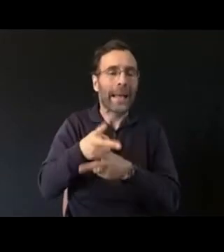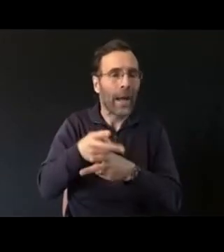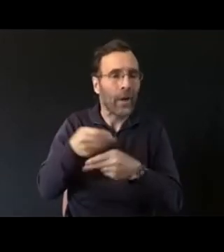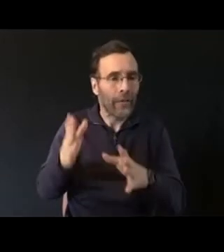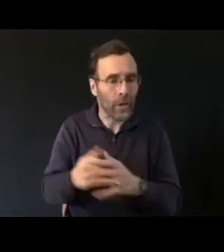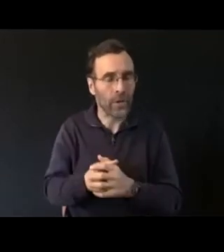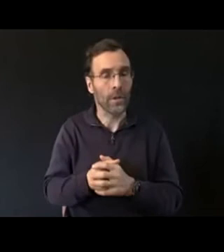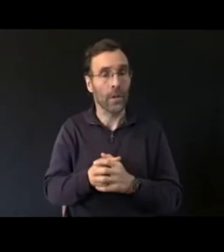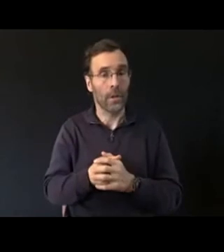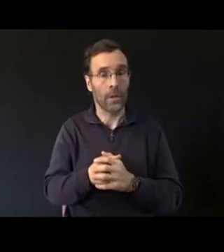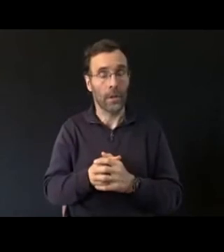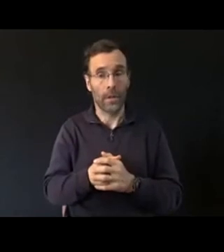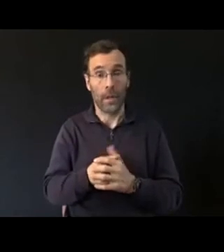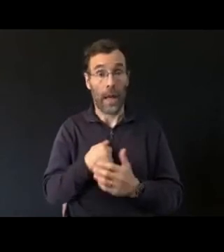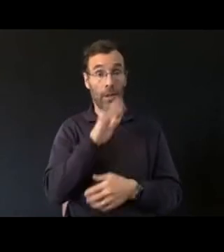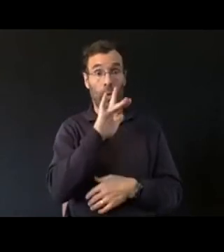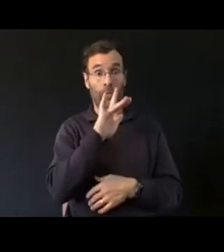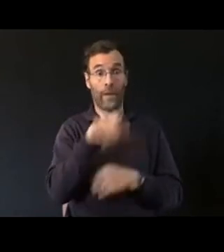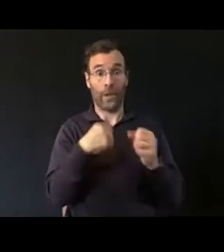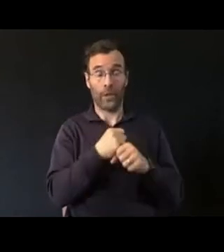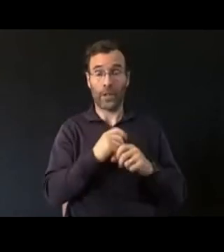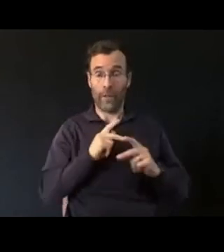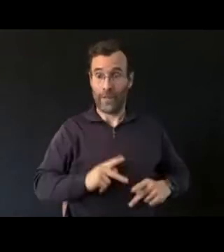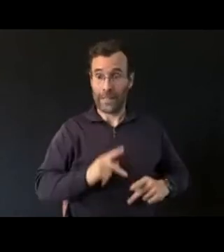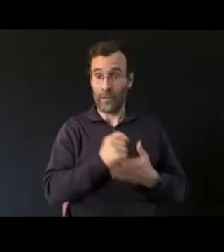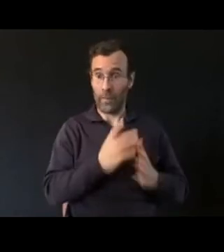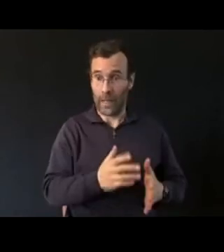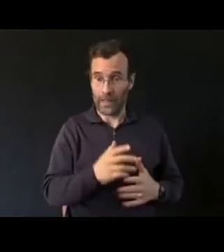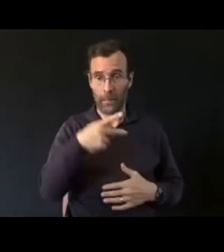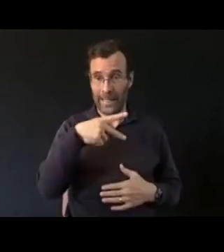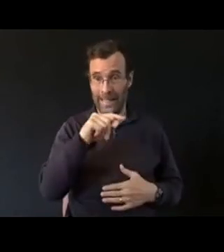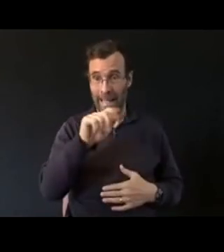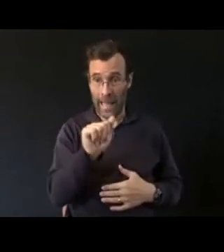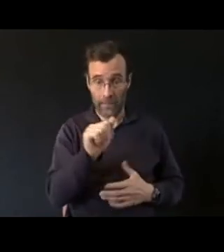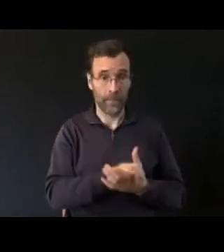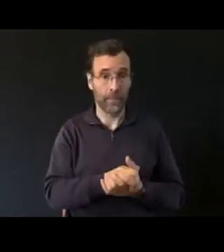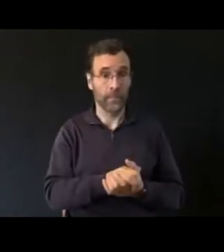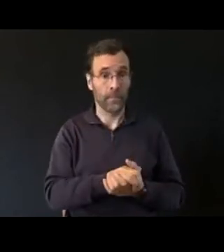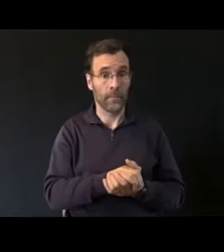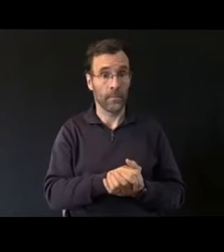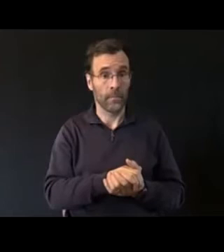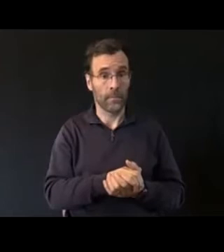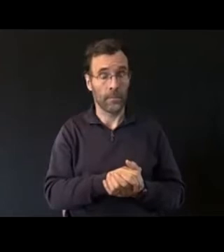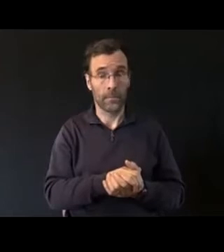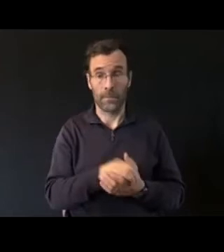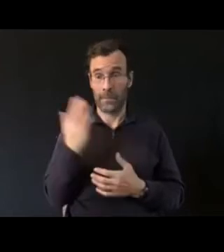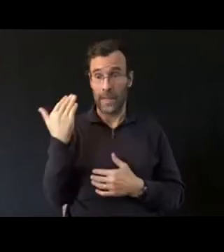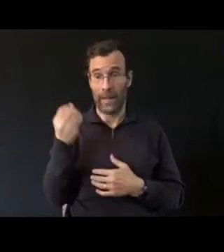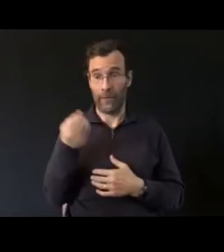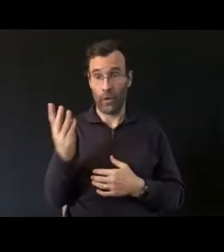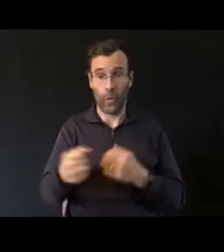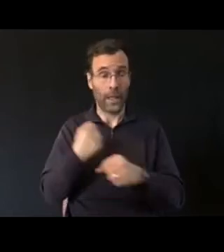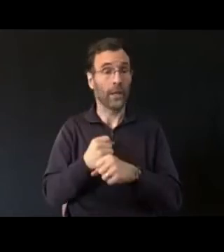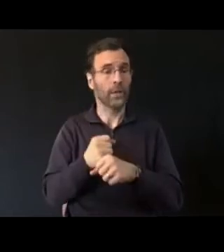25 years in physical therapy as a physical therapy assistant. I did work the last few years in